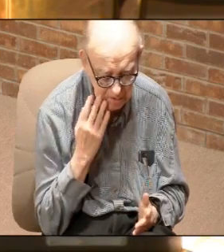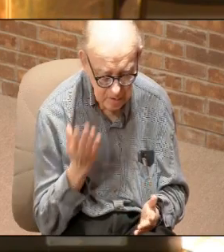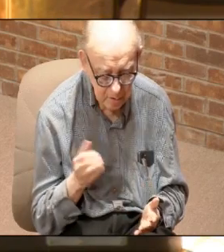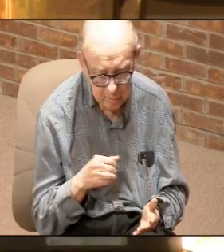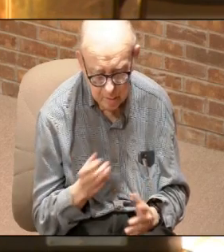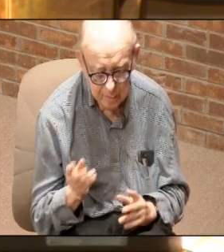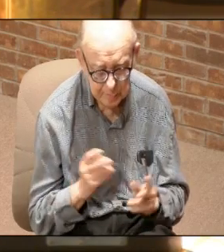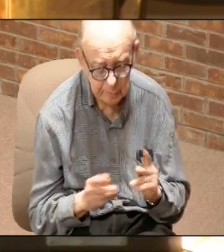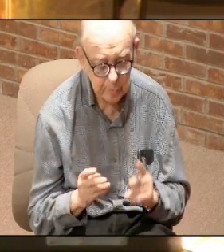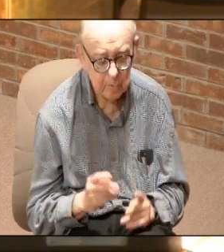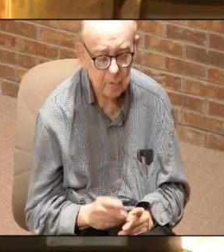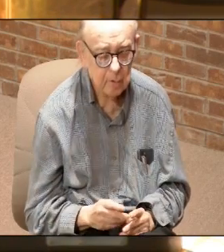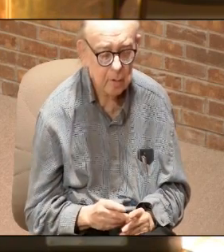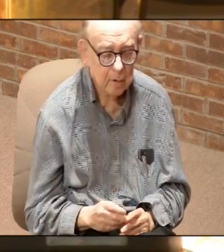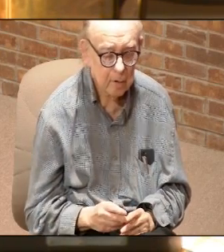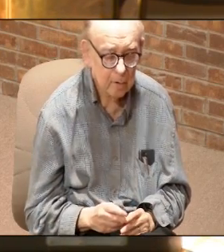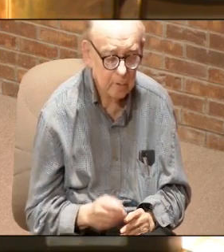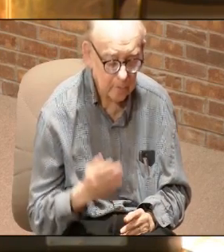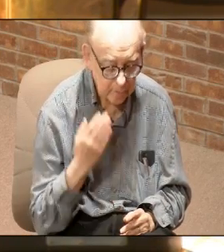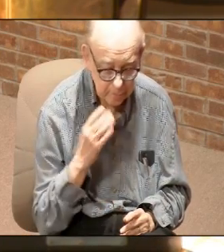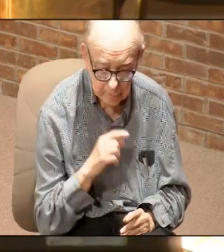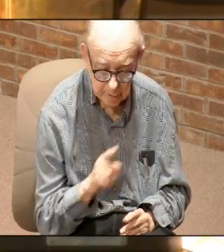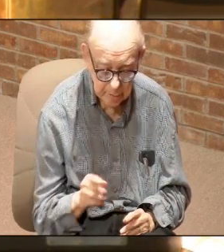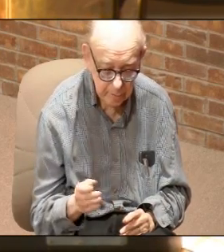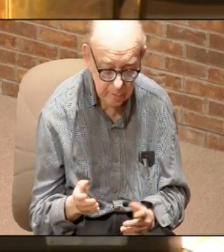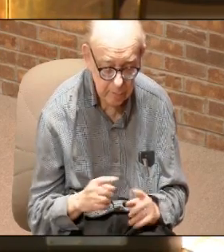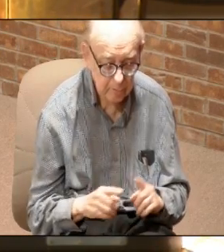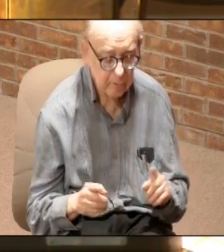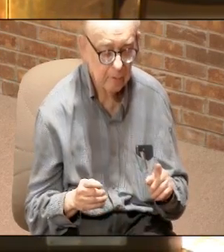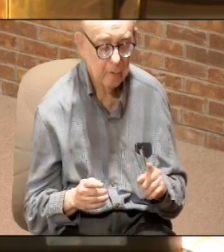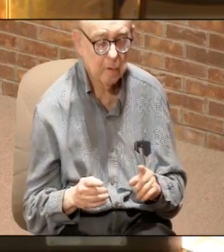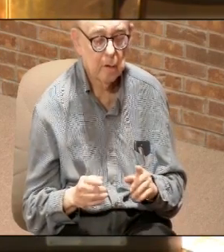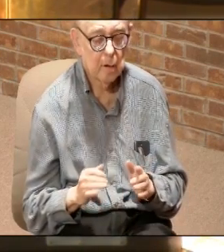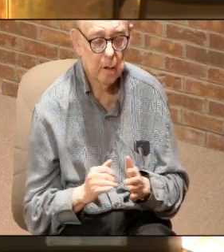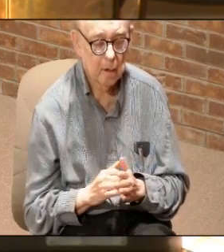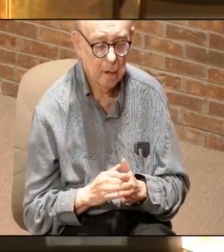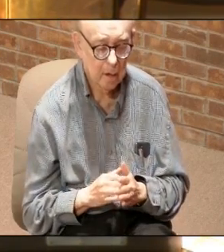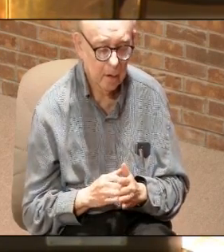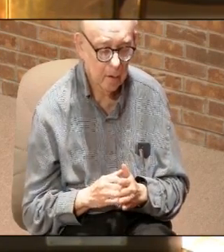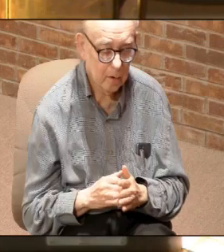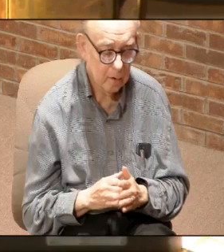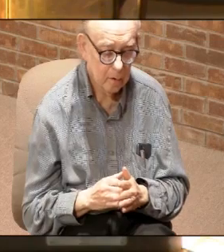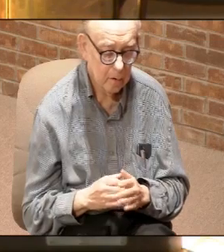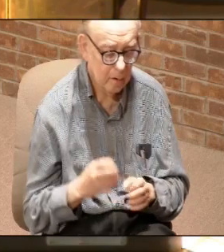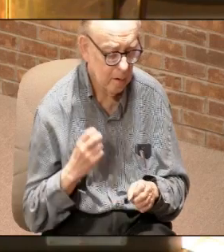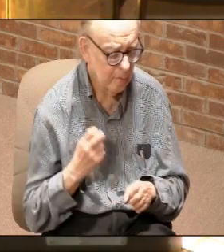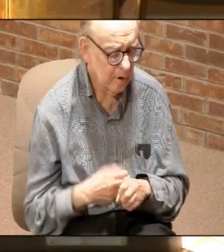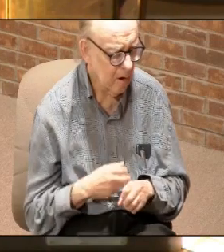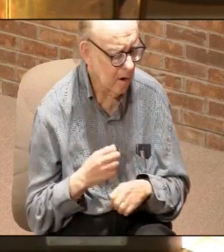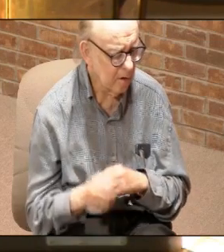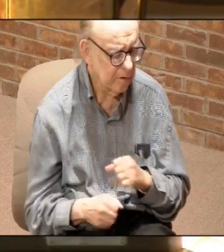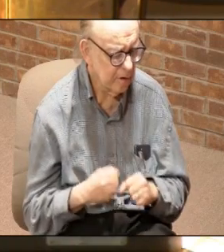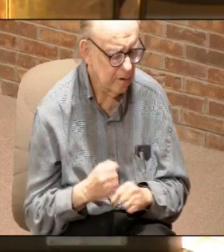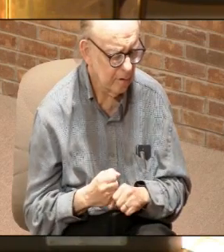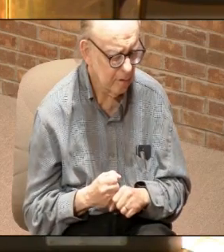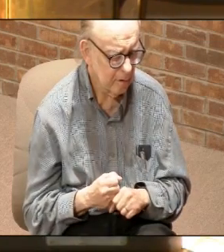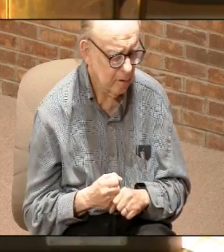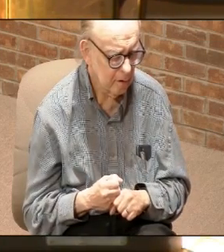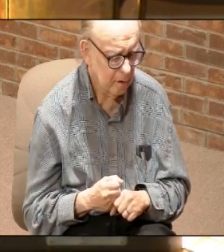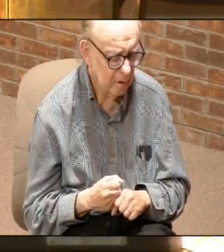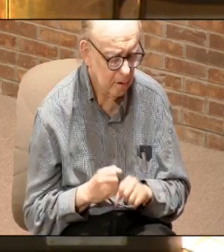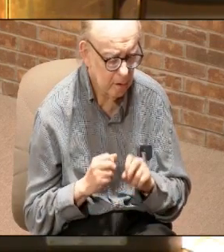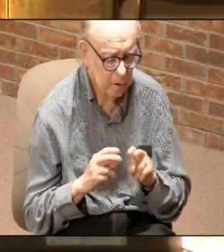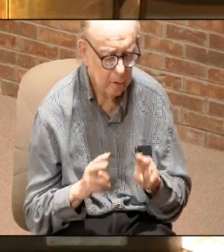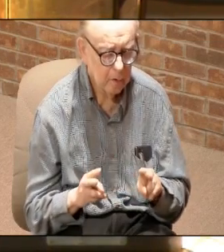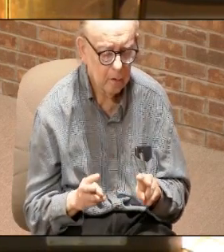or others. I don't know about you, but this has been a hard year. I've watched